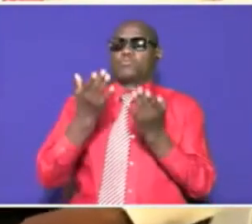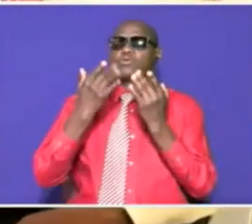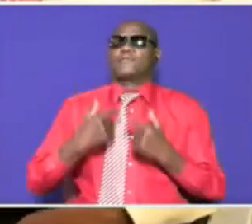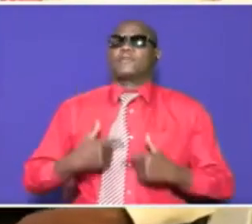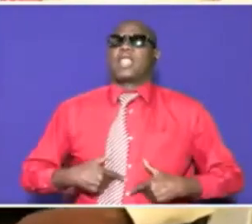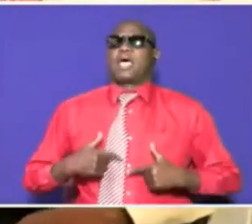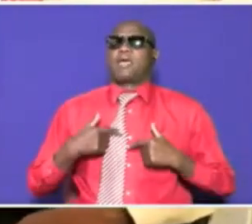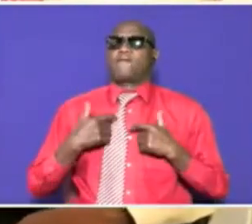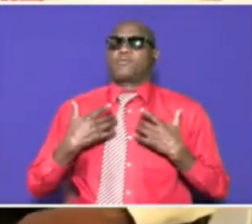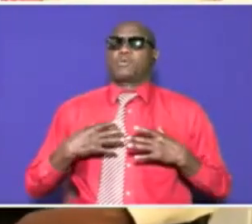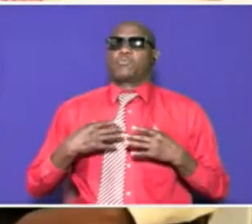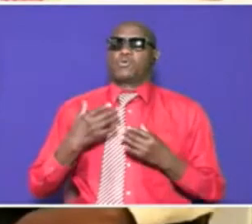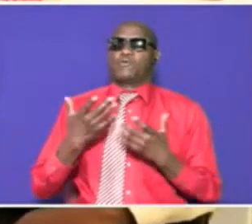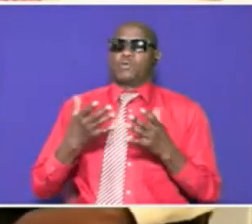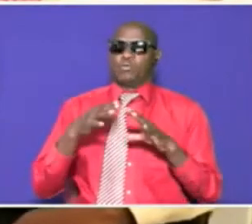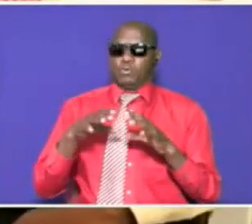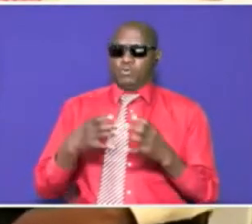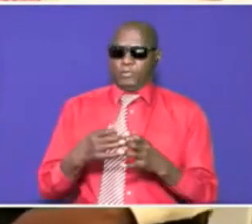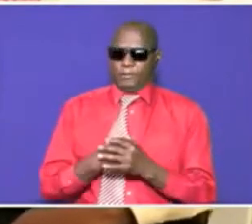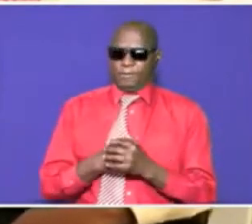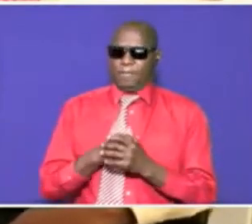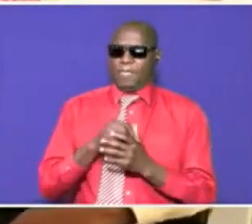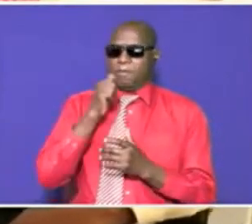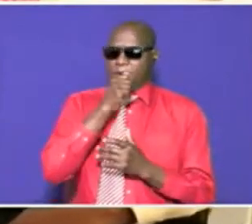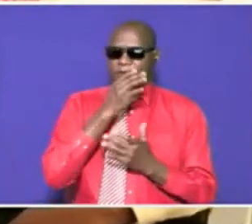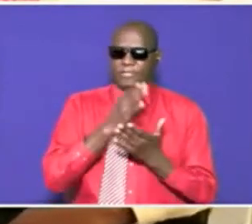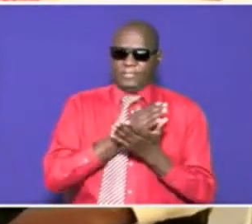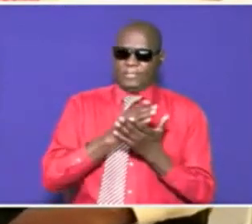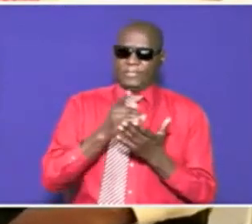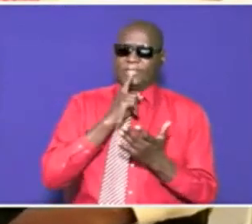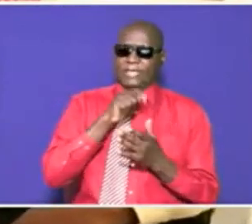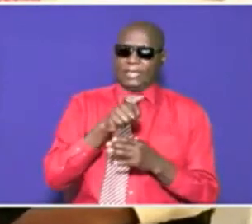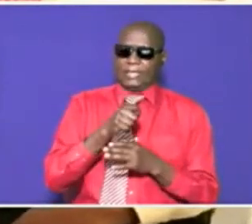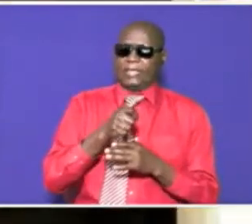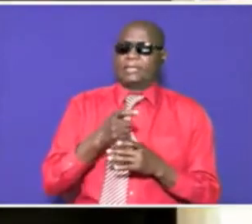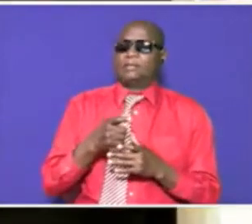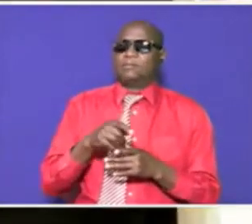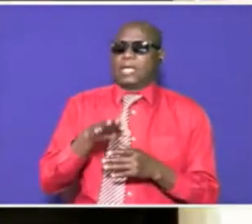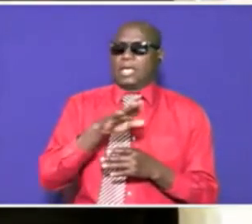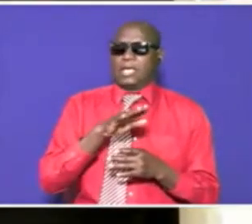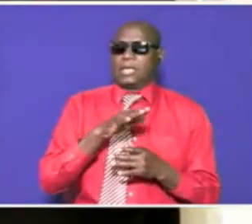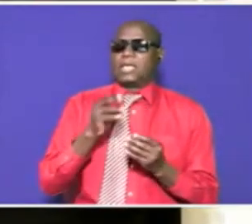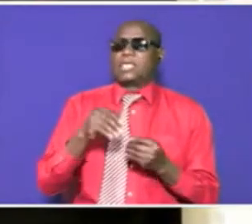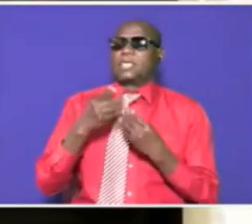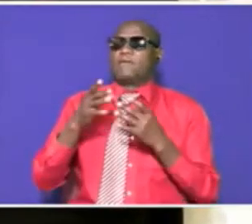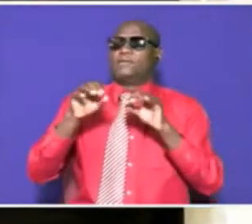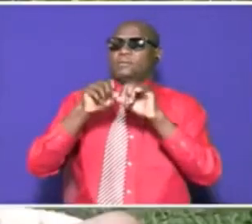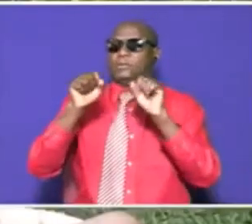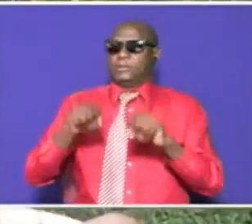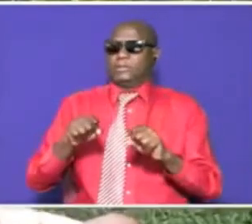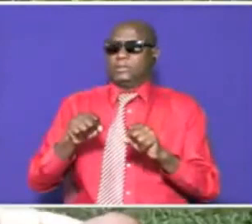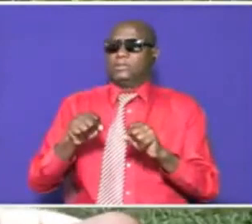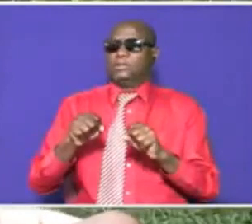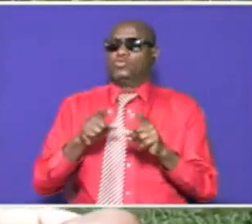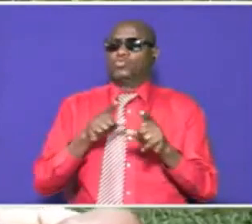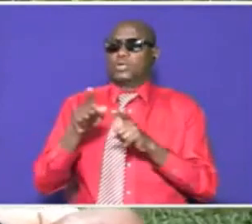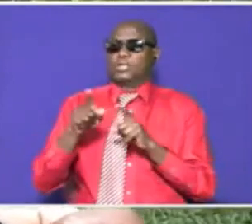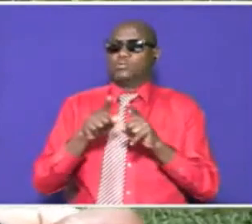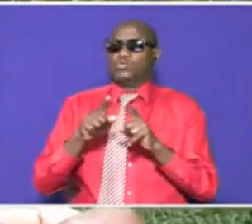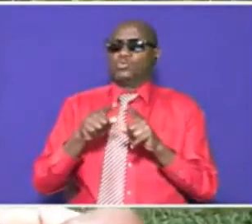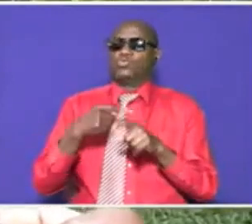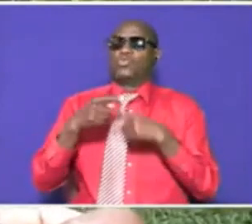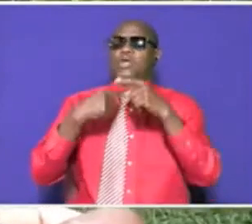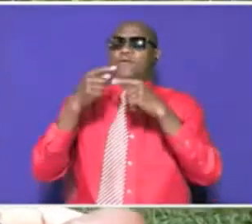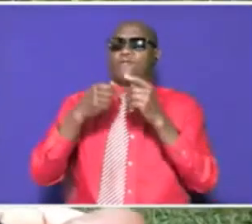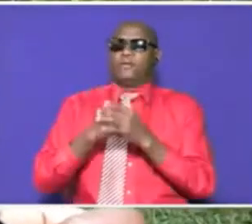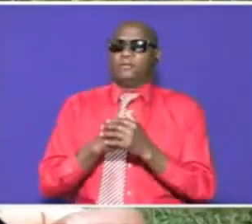the community. She noted that the private sector was one of those key platforms that provide the infrastructure for tourism to thrive. The private